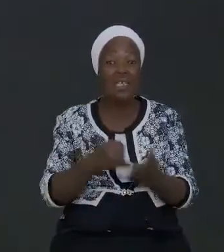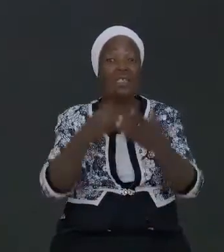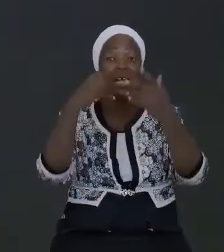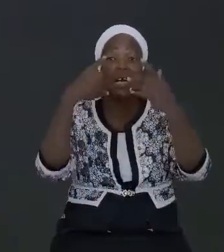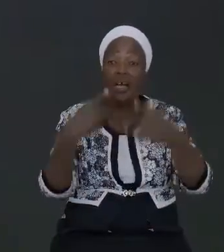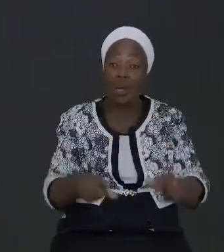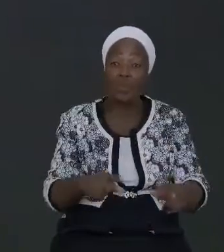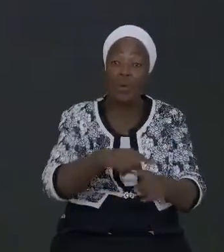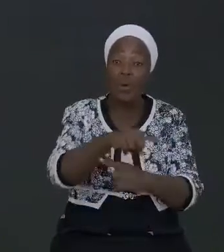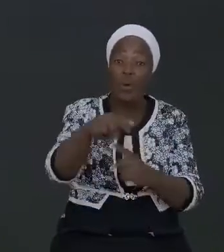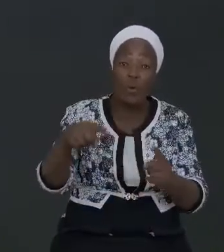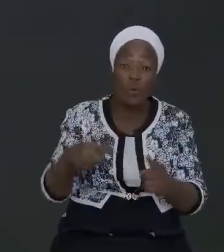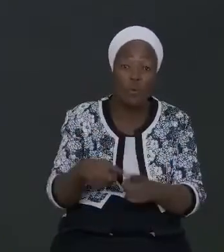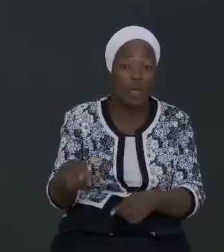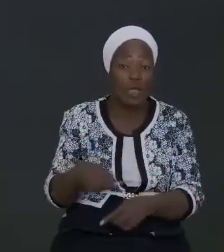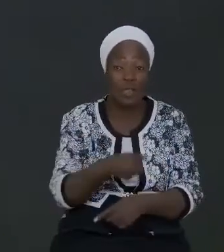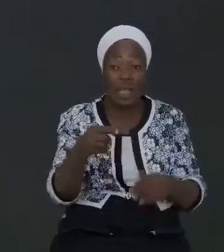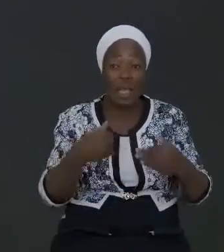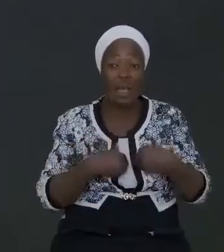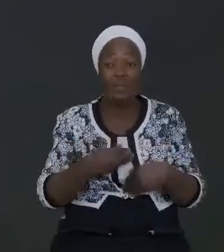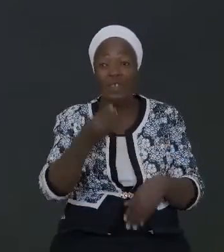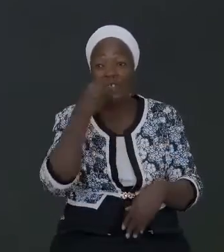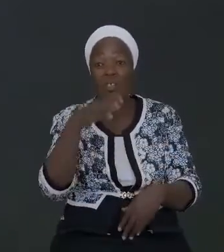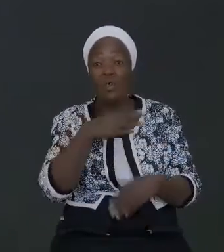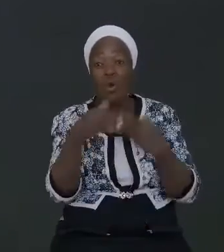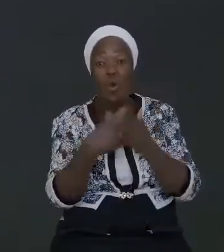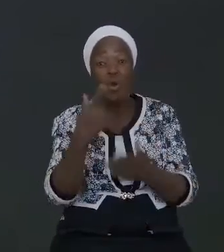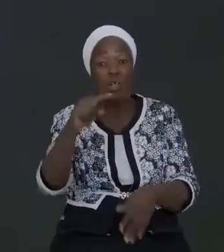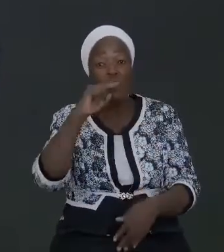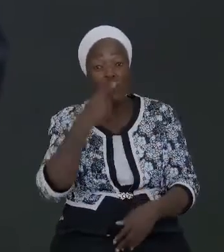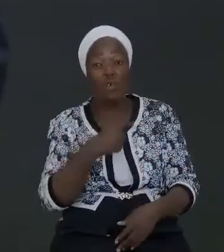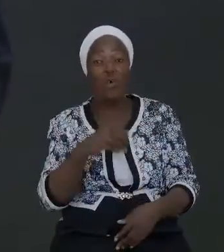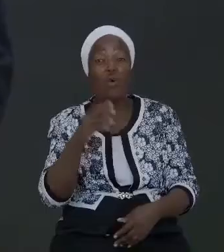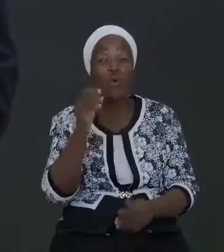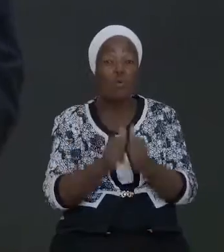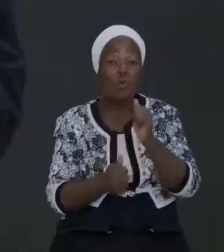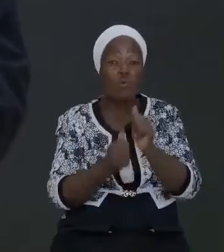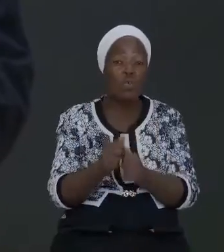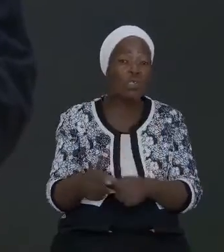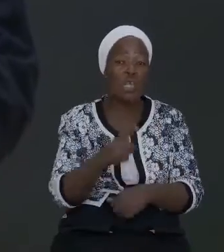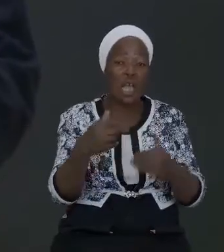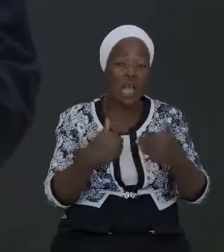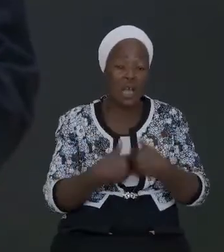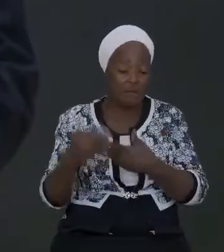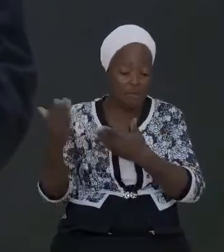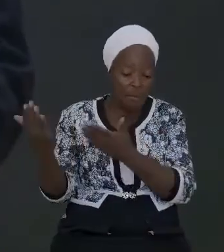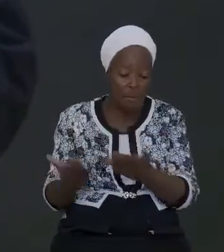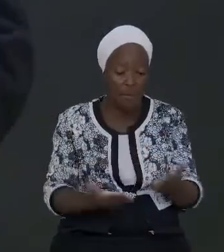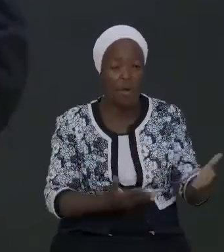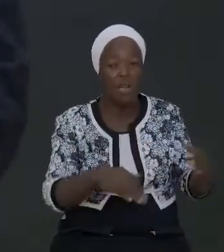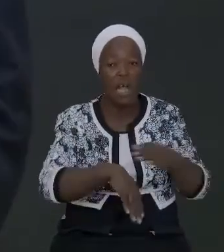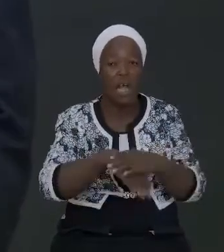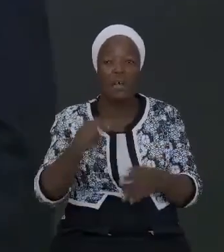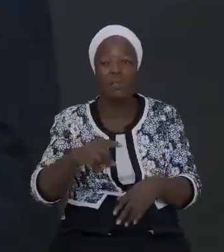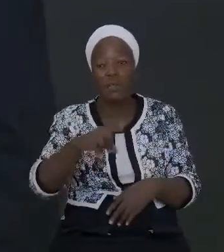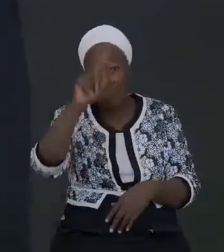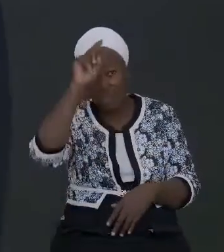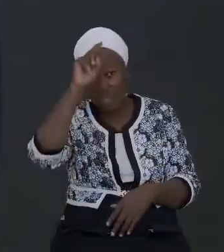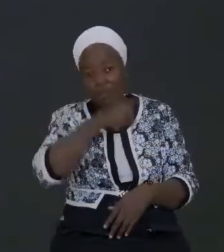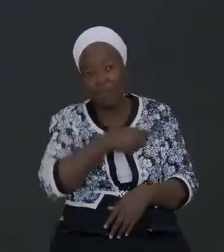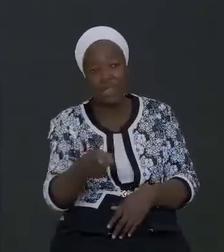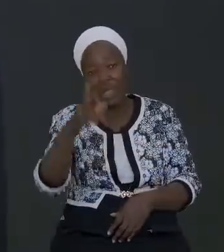pass when they had eaten up the corn which they had brought out of Egypt, their